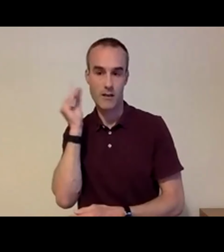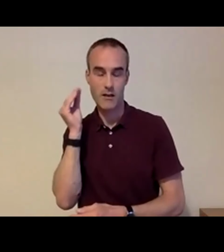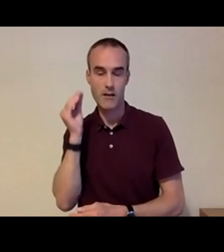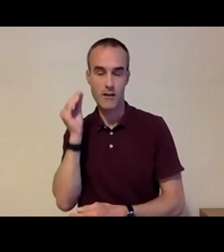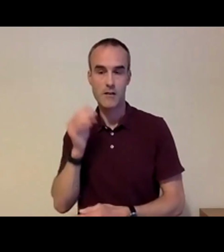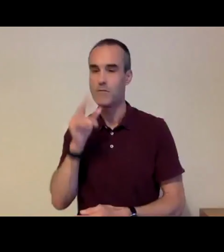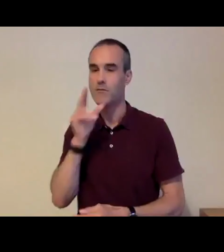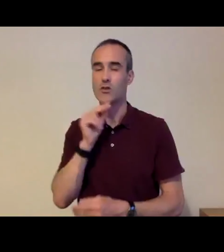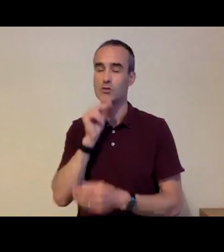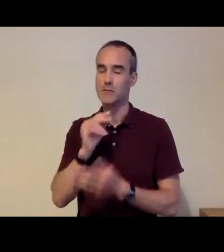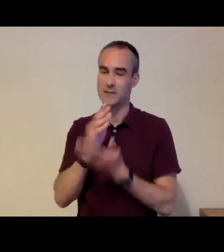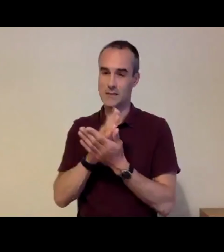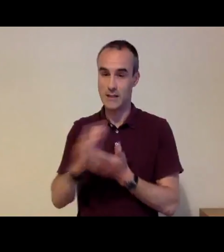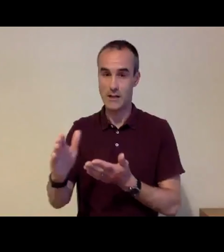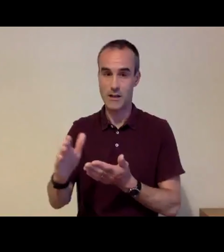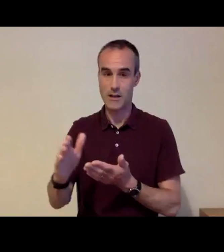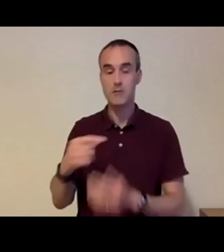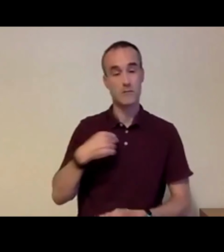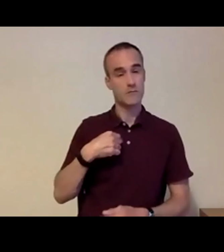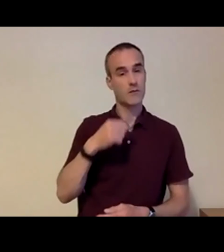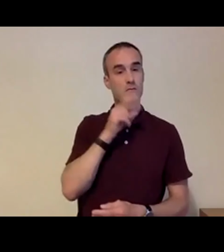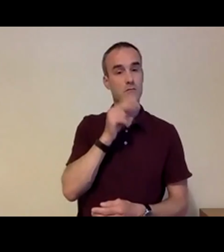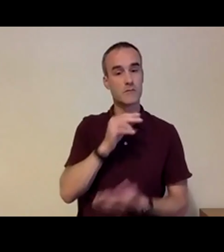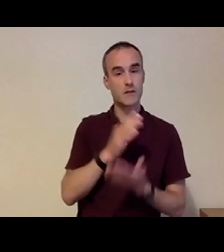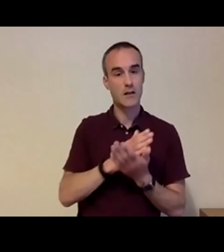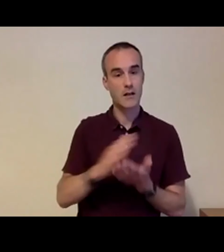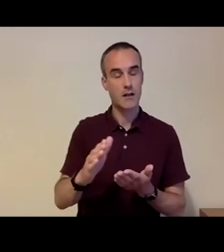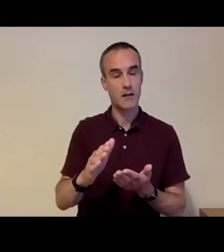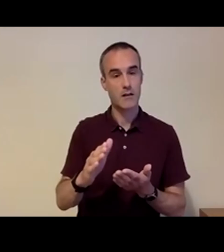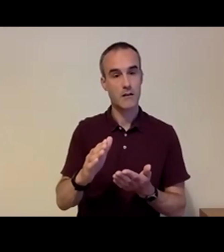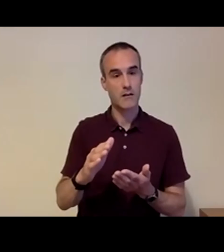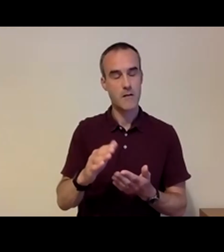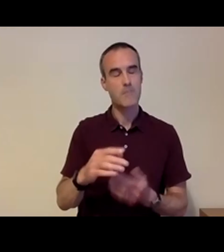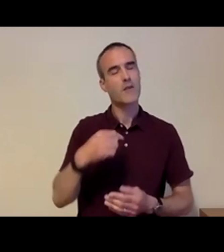Now I'm speaking really about my own personal experiences of deafness.